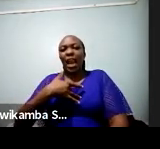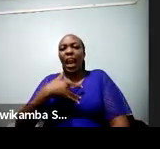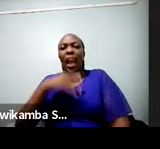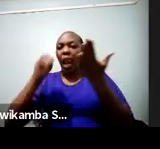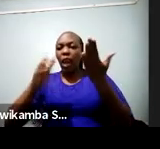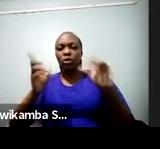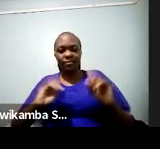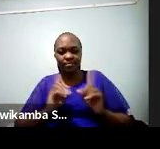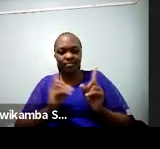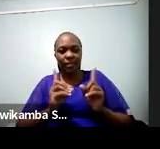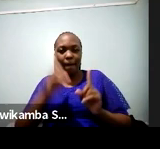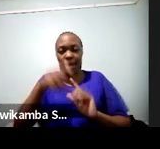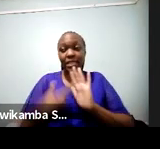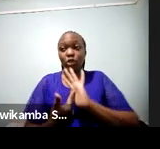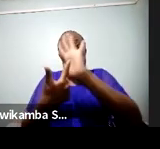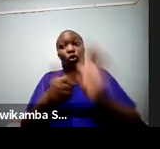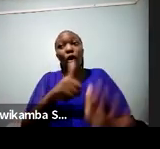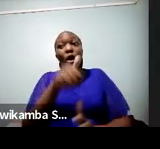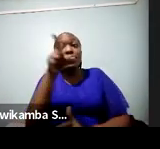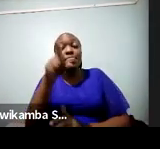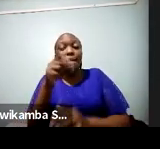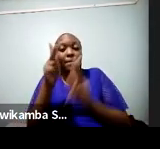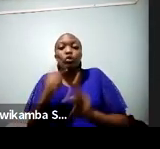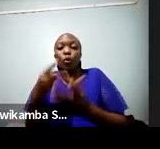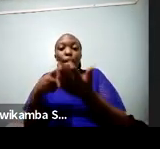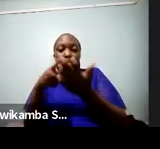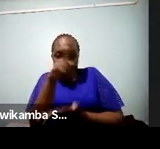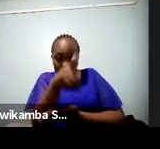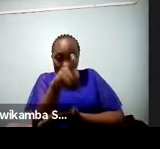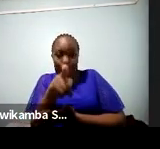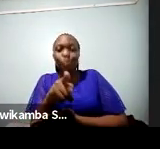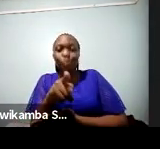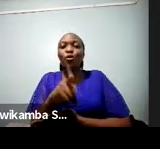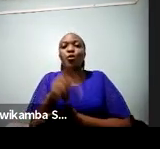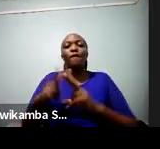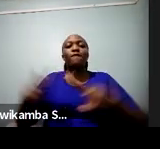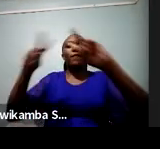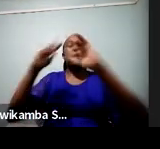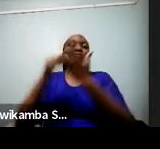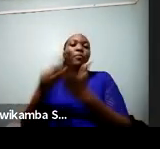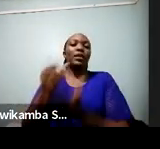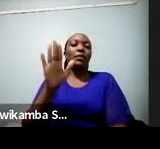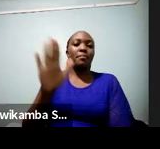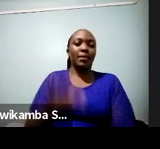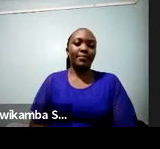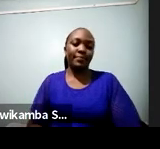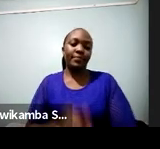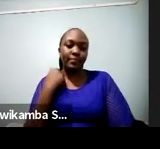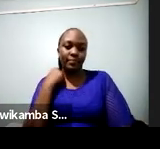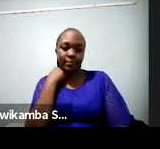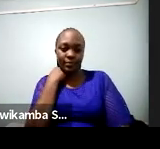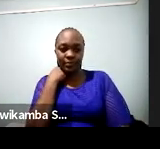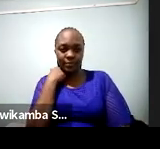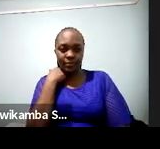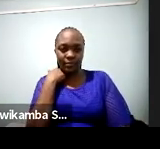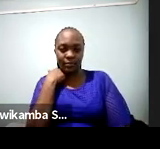money in everything you do as a young gentleman or lady in this world of work.